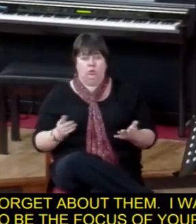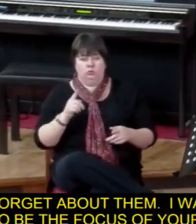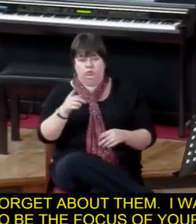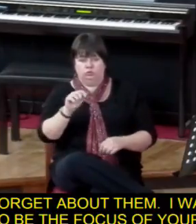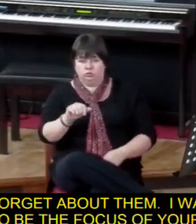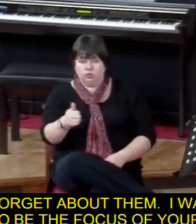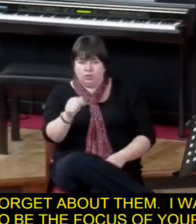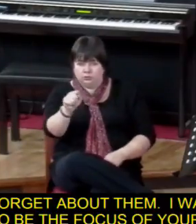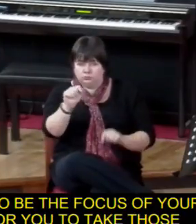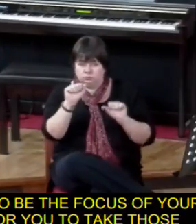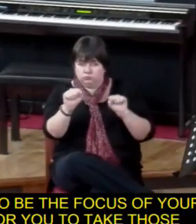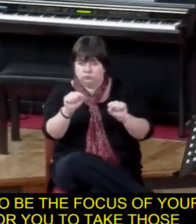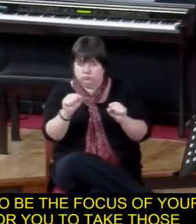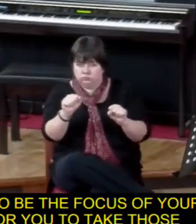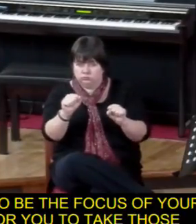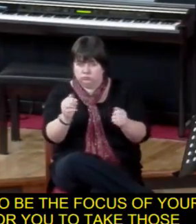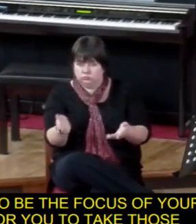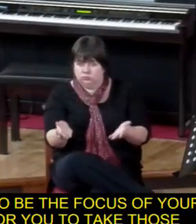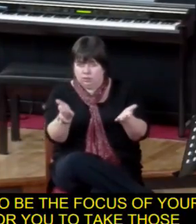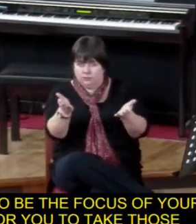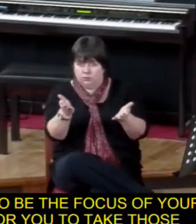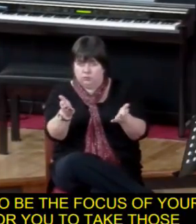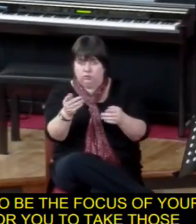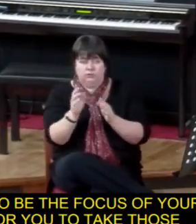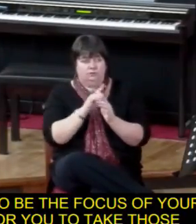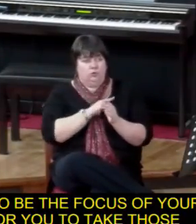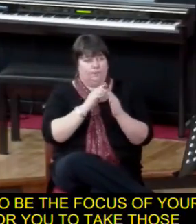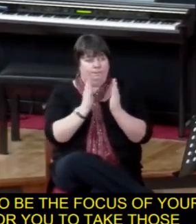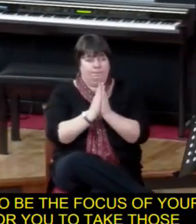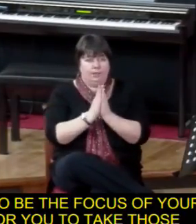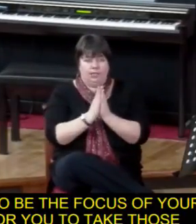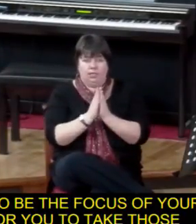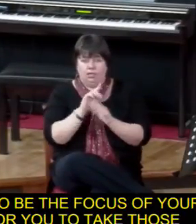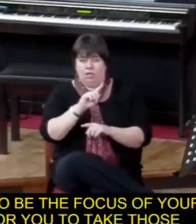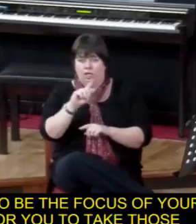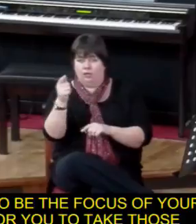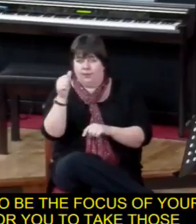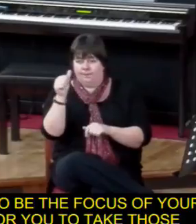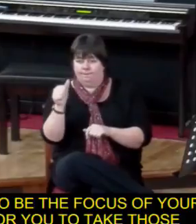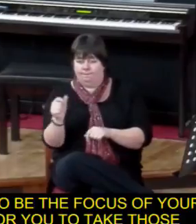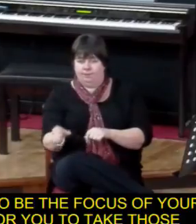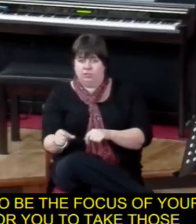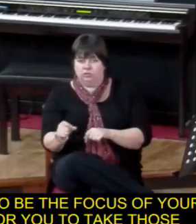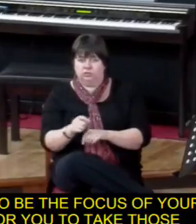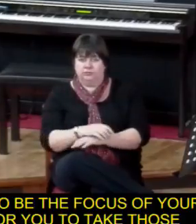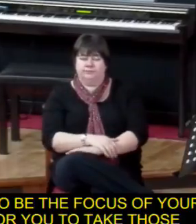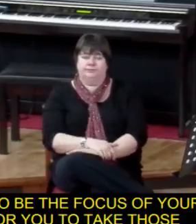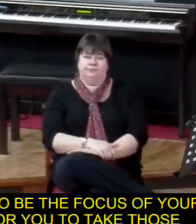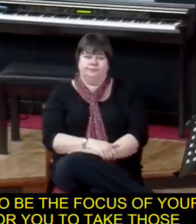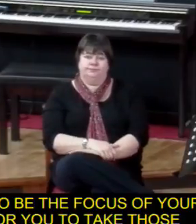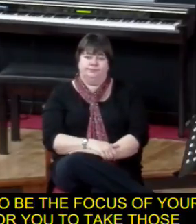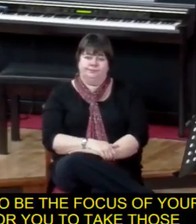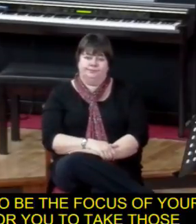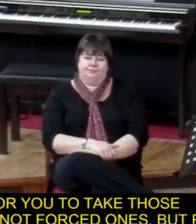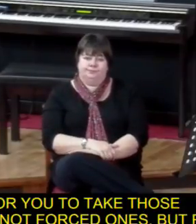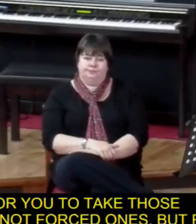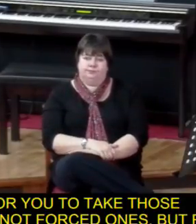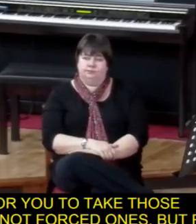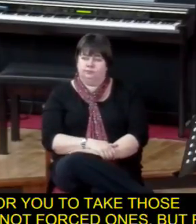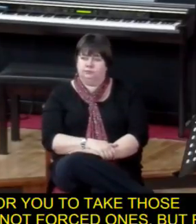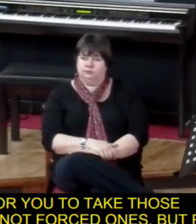It's your turn to pray for someone else and to witness to them as well. And do you know what it's